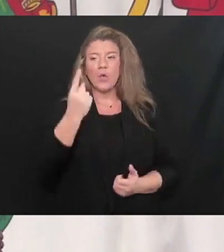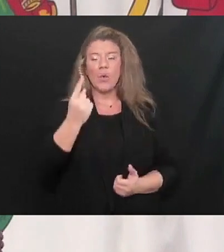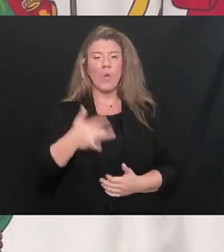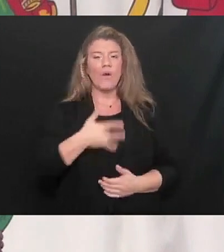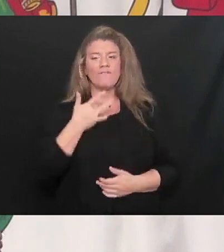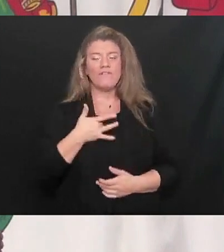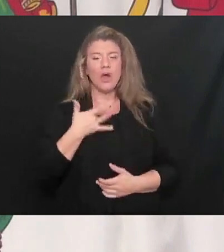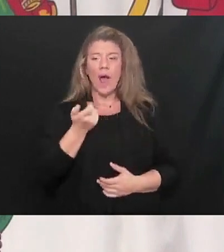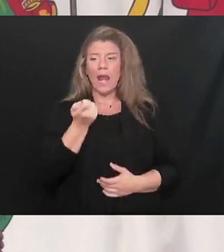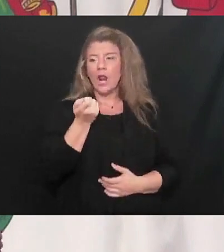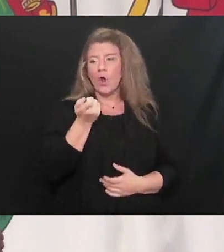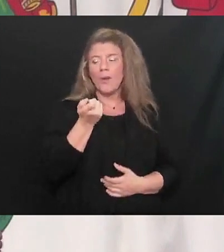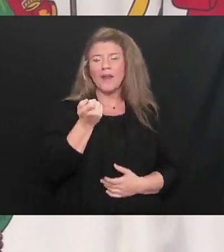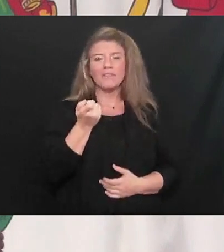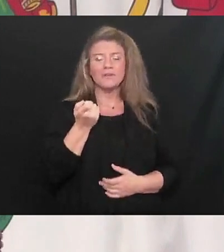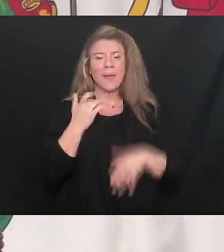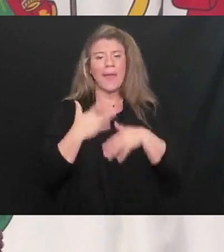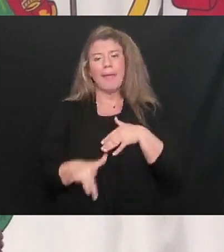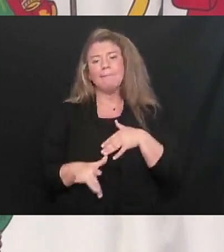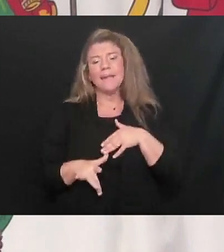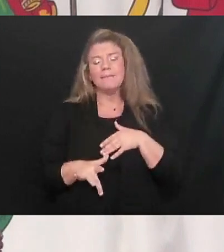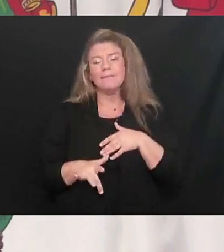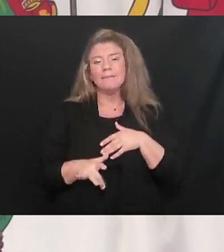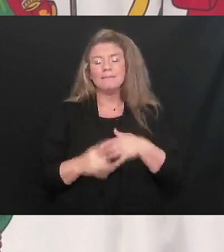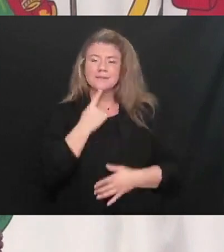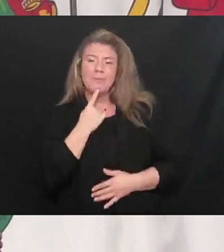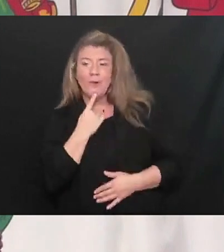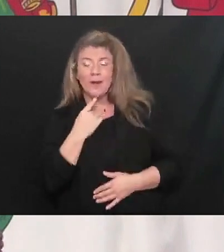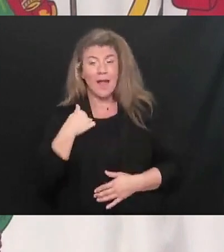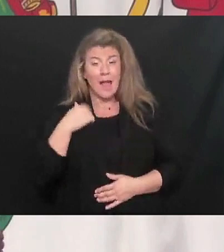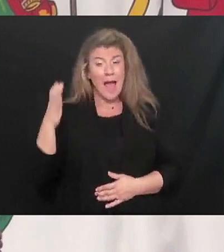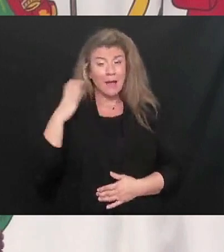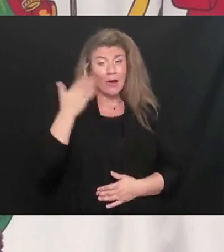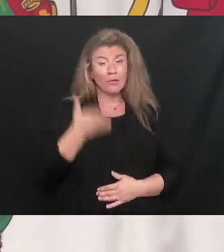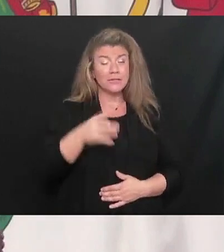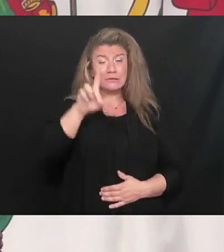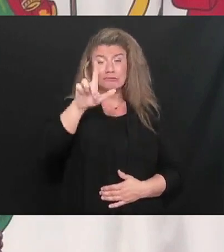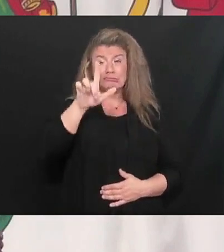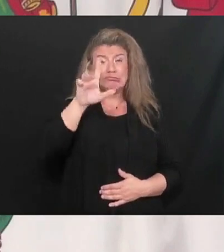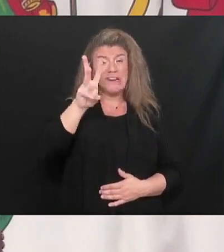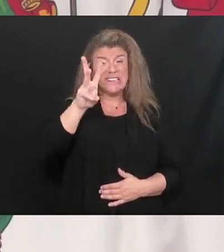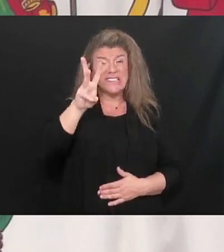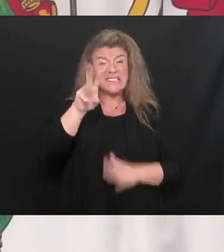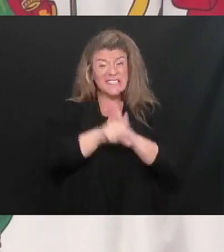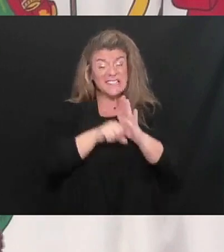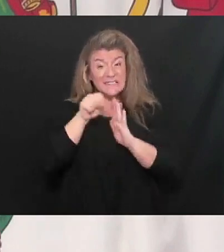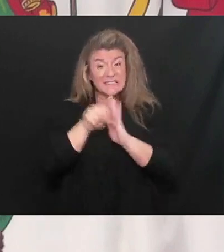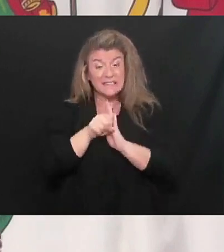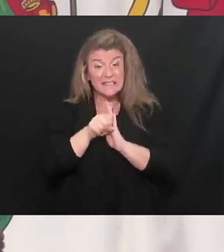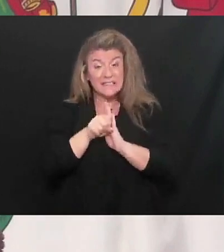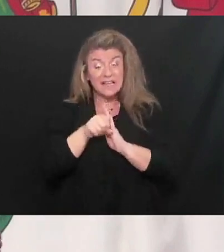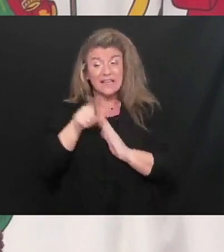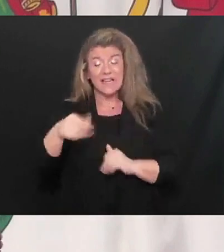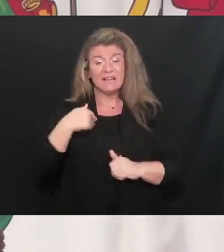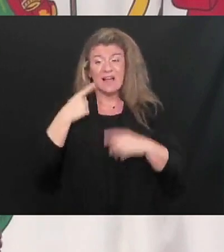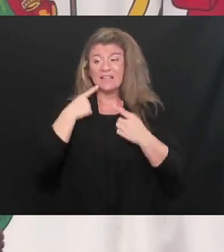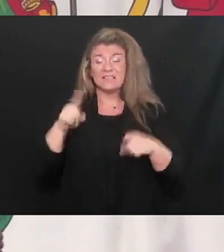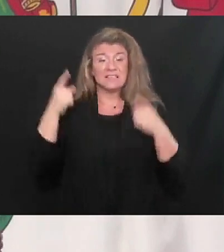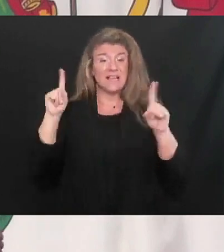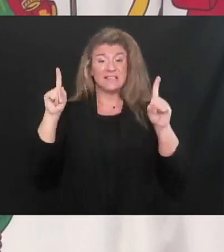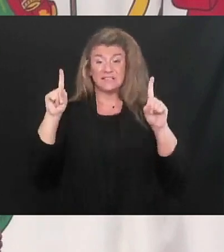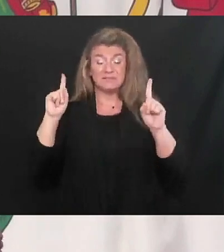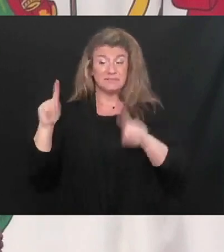feel some level of emptiness. I've coached there 26 seasons, and they've had success beyond